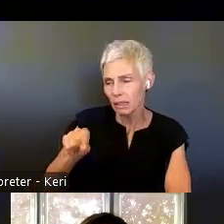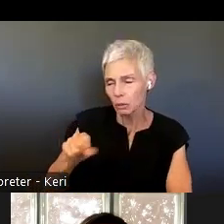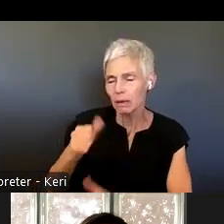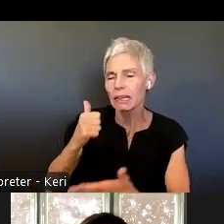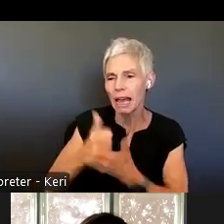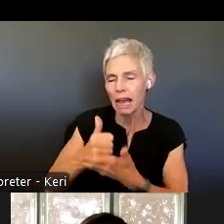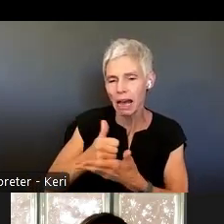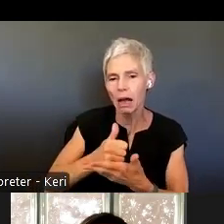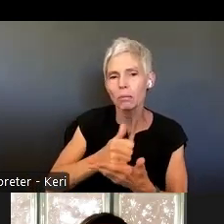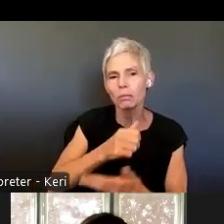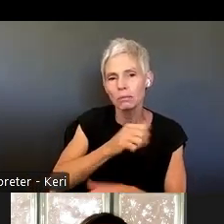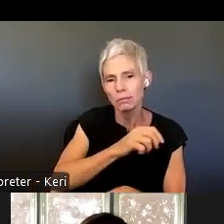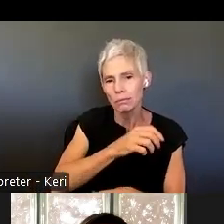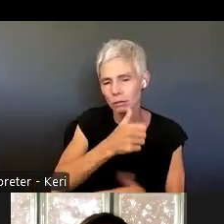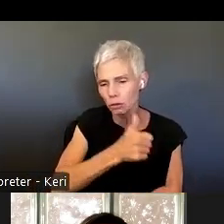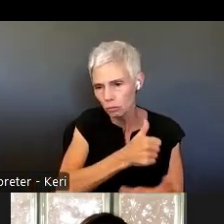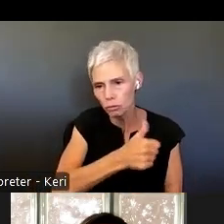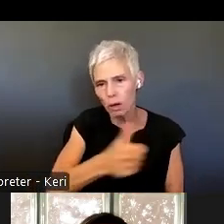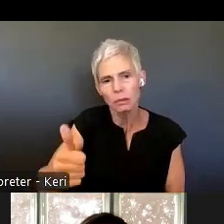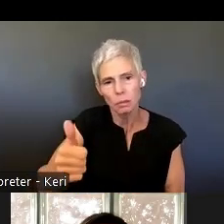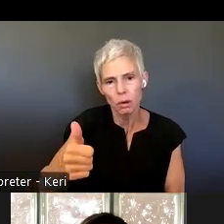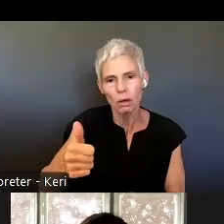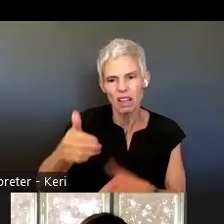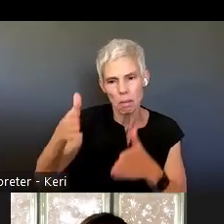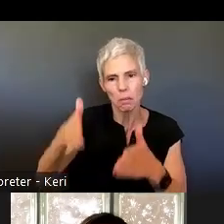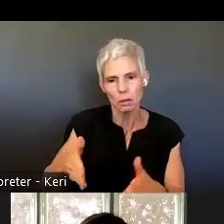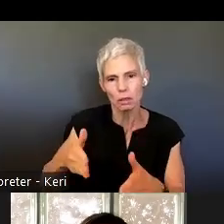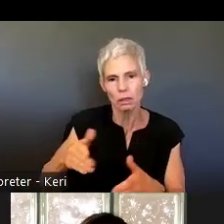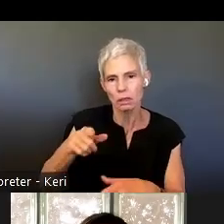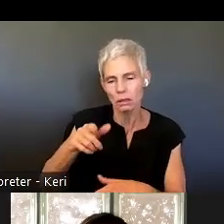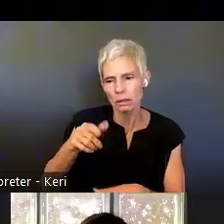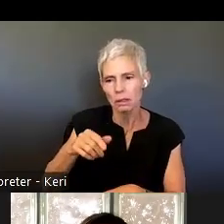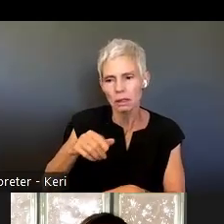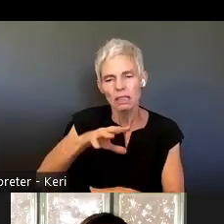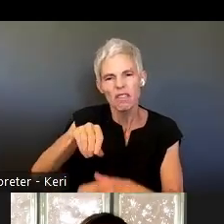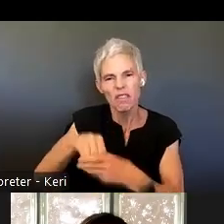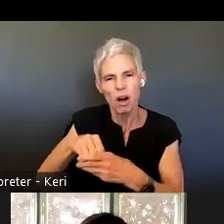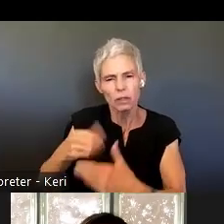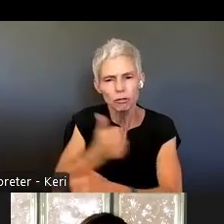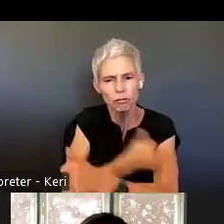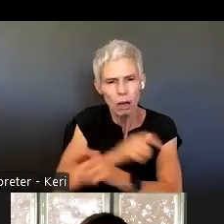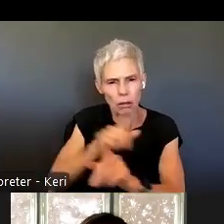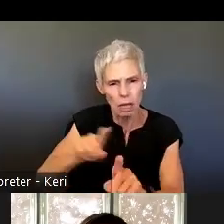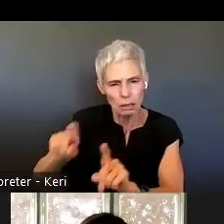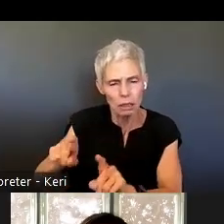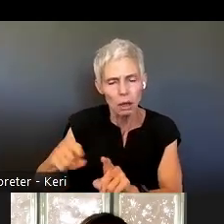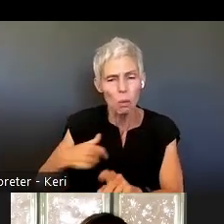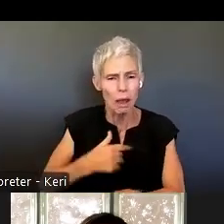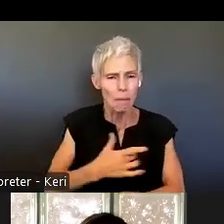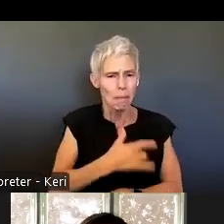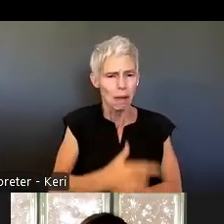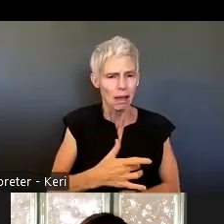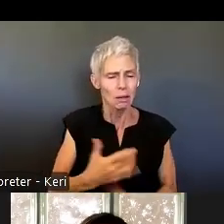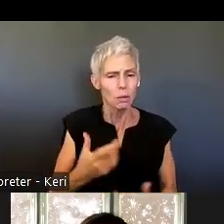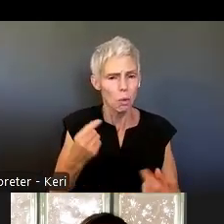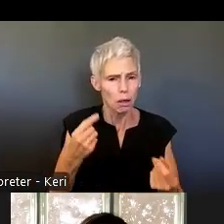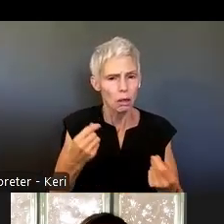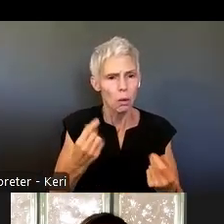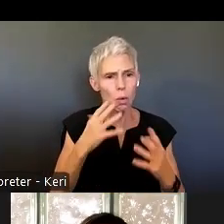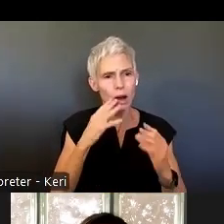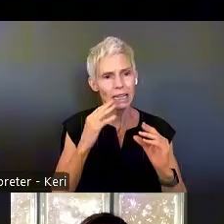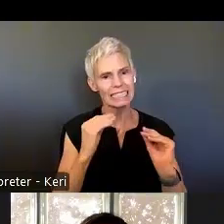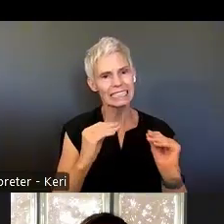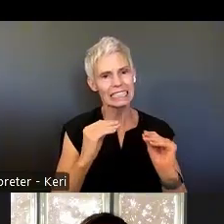to drug testing. But one of the things that we like to practice is we like to teach you to